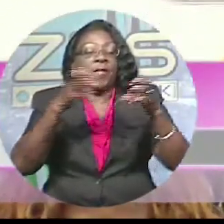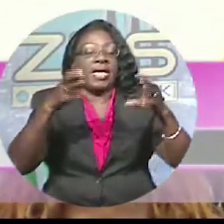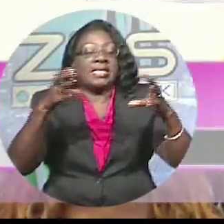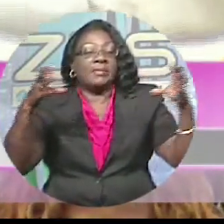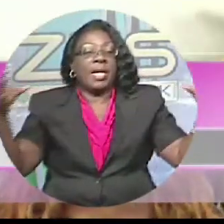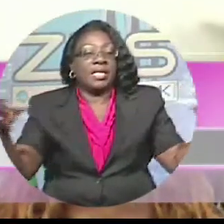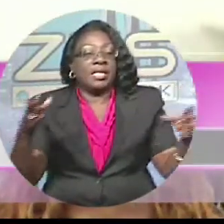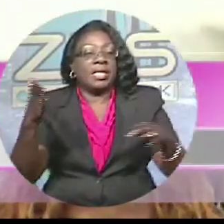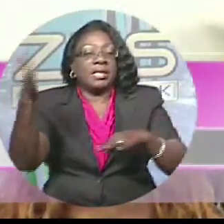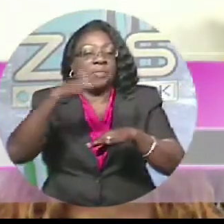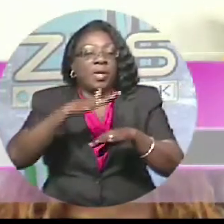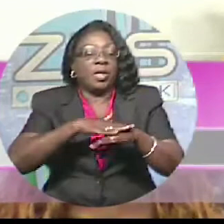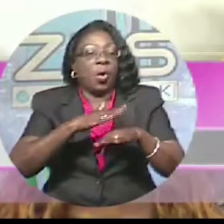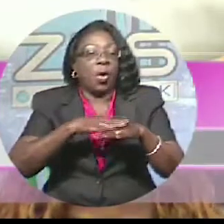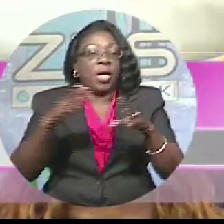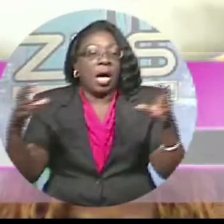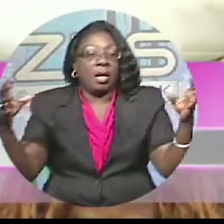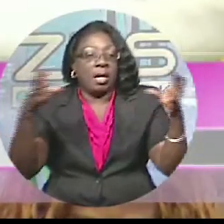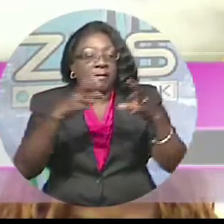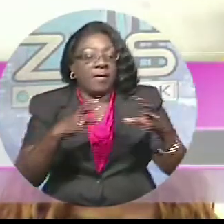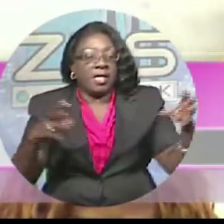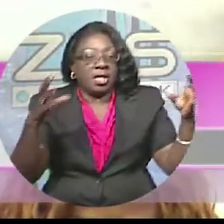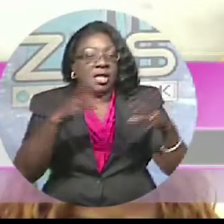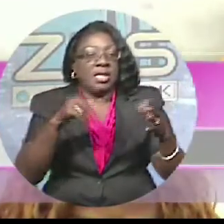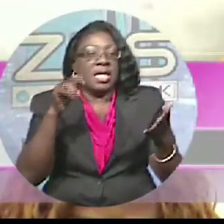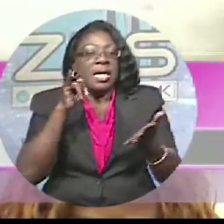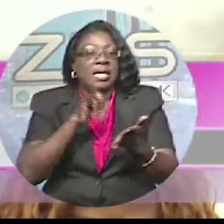the convention,